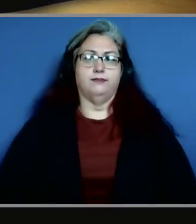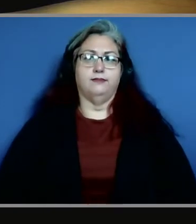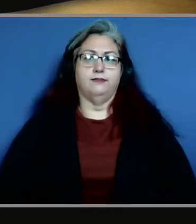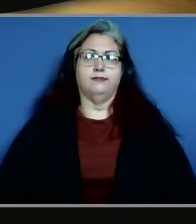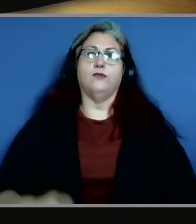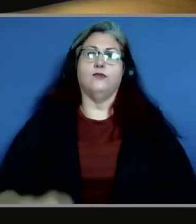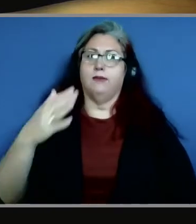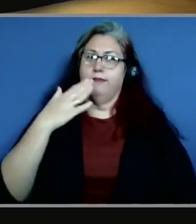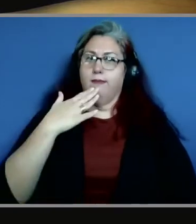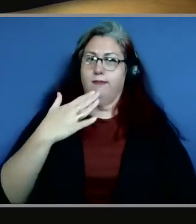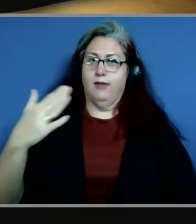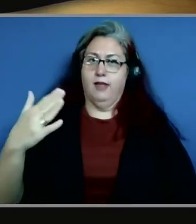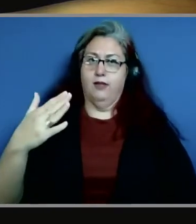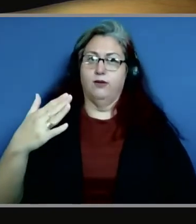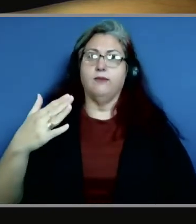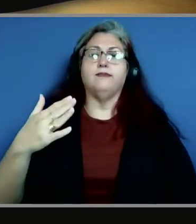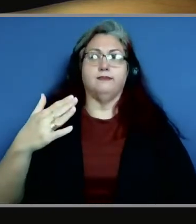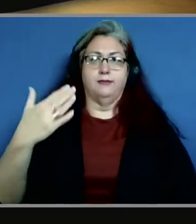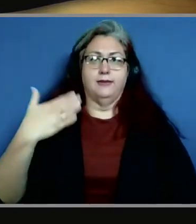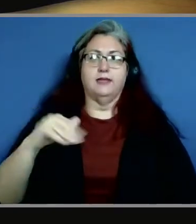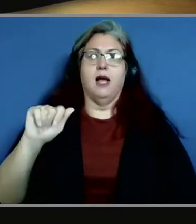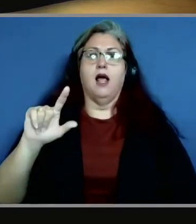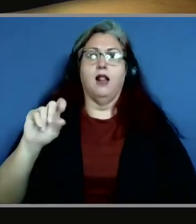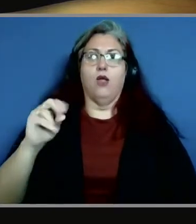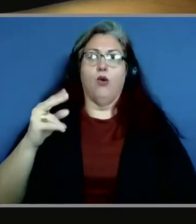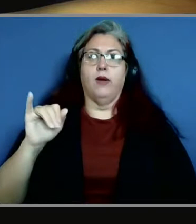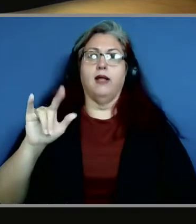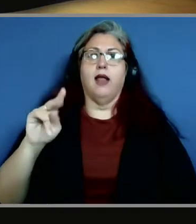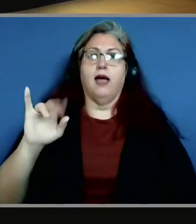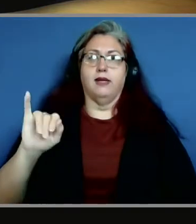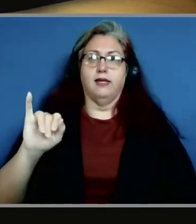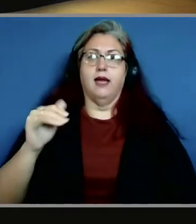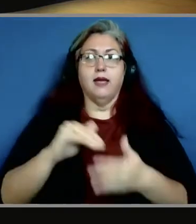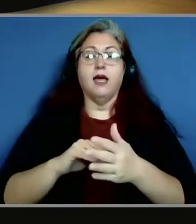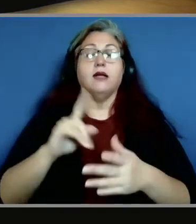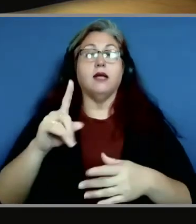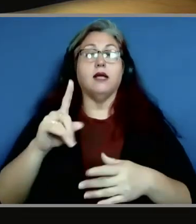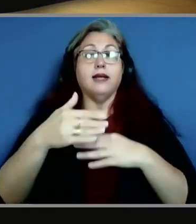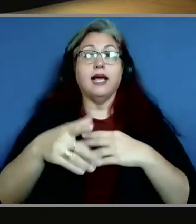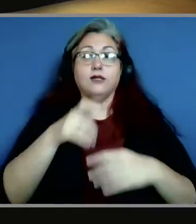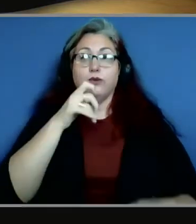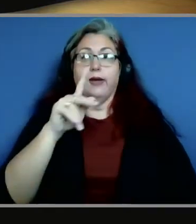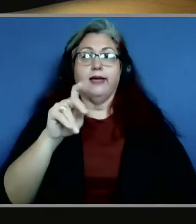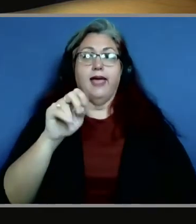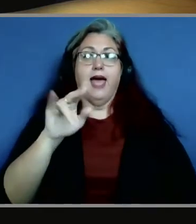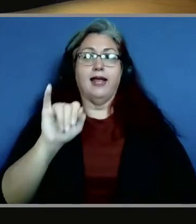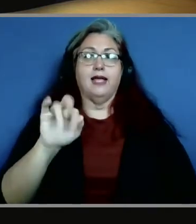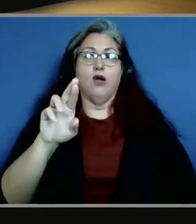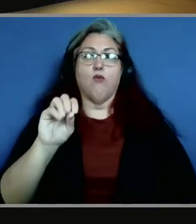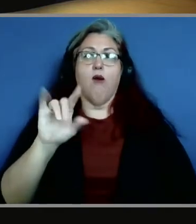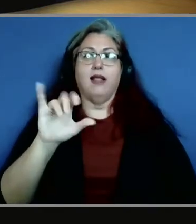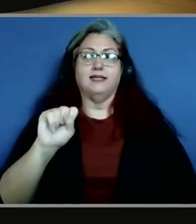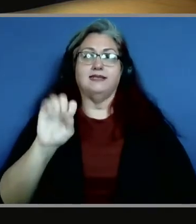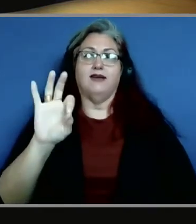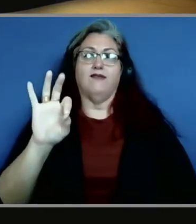Mahalo. Mahalo. This is Alohilani. Let's go to Kiani Rollins